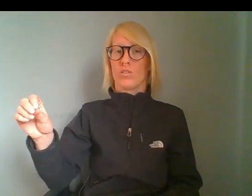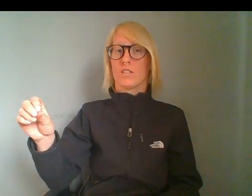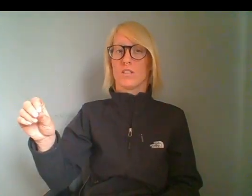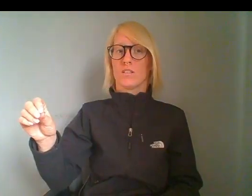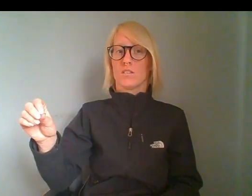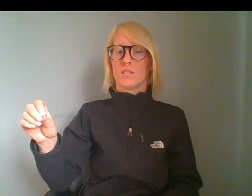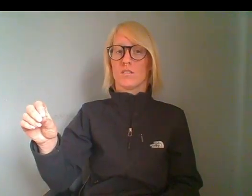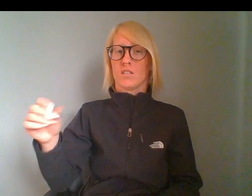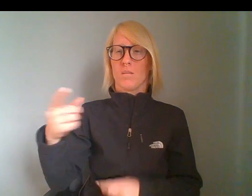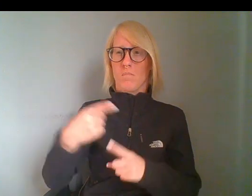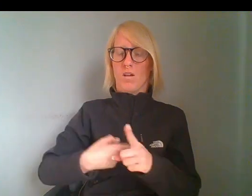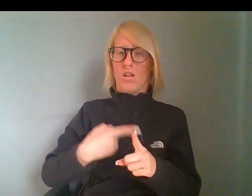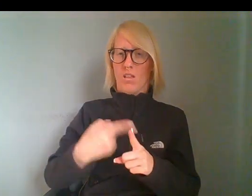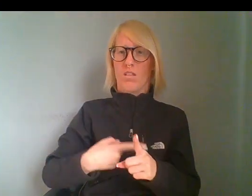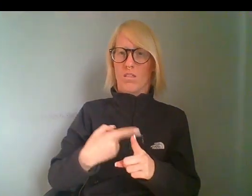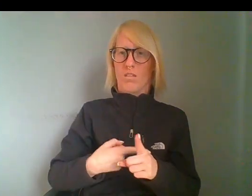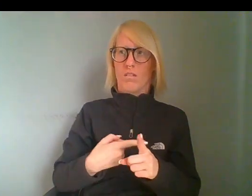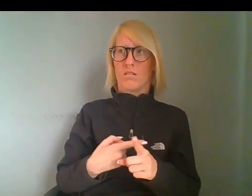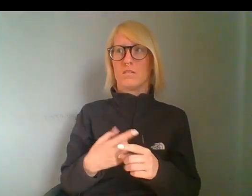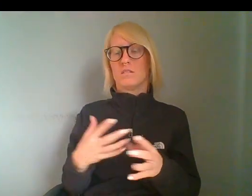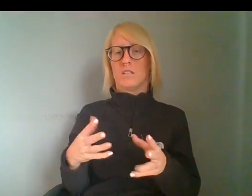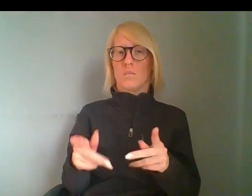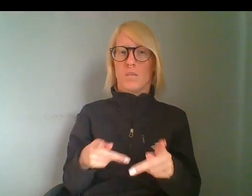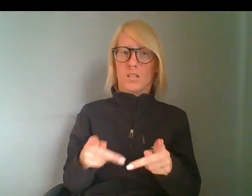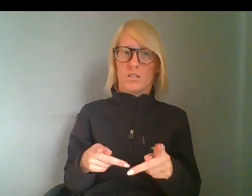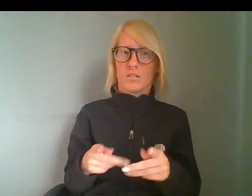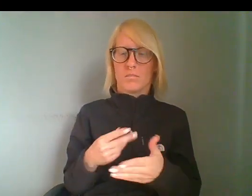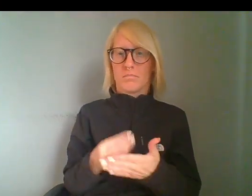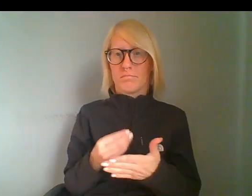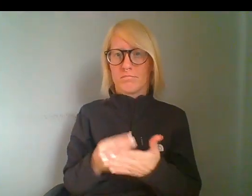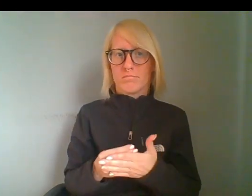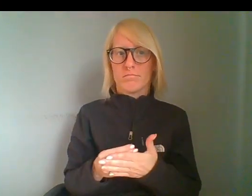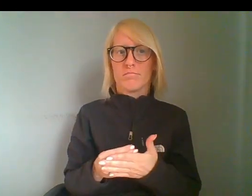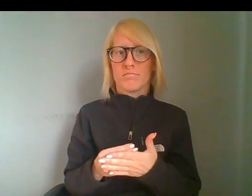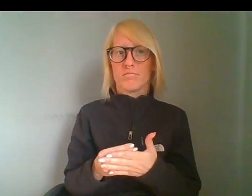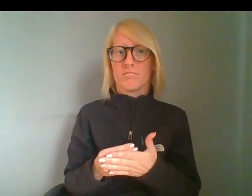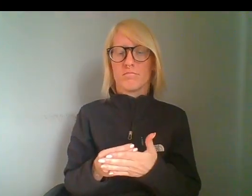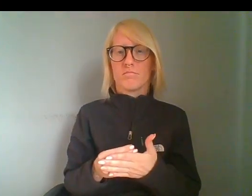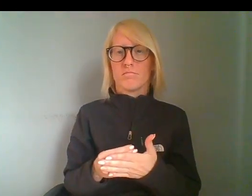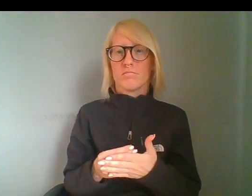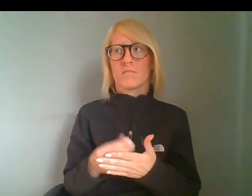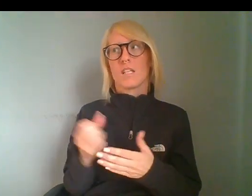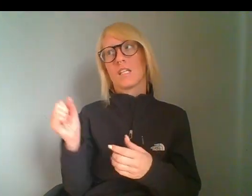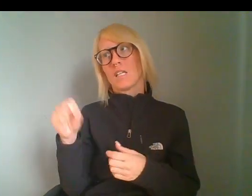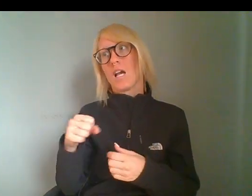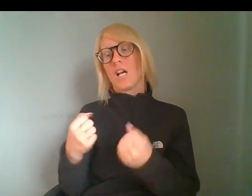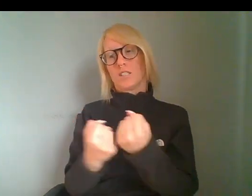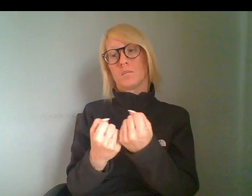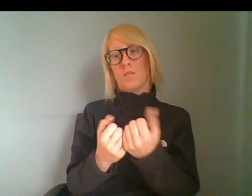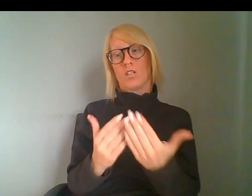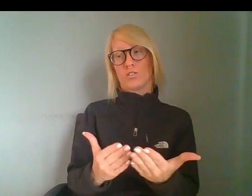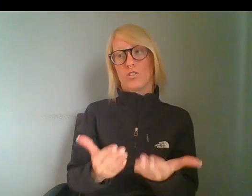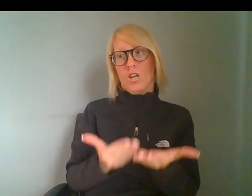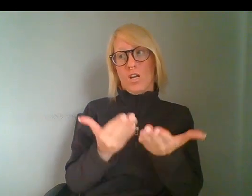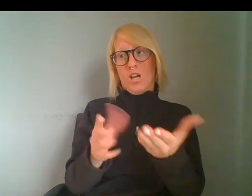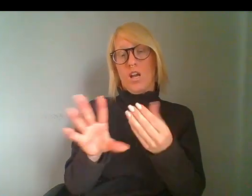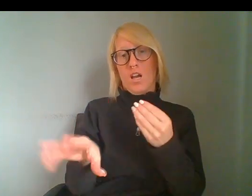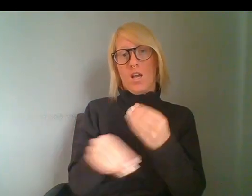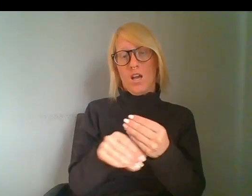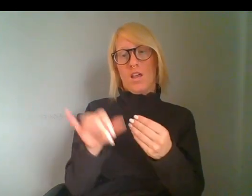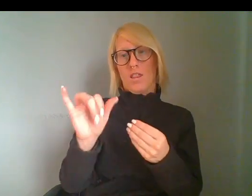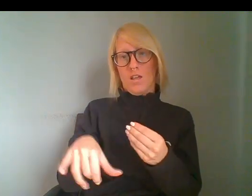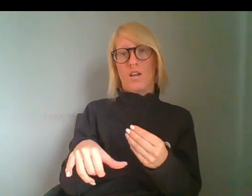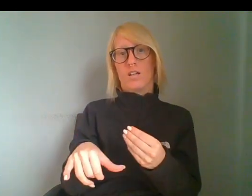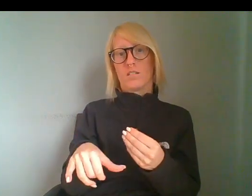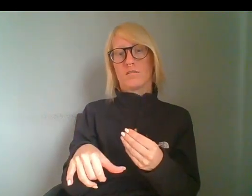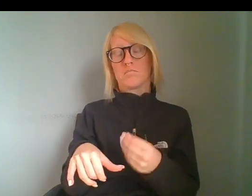know, we don't have a lot of money, so it was limited. Yeah, I'm assuming is that you can do the sponsored ads on there. I haven't used that.